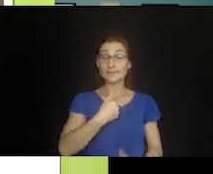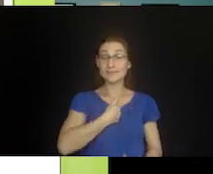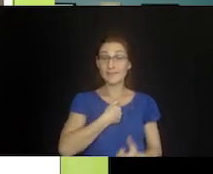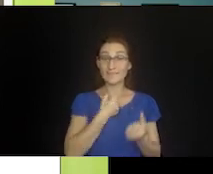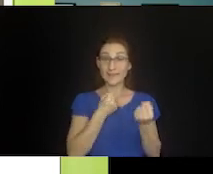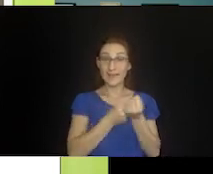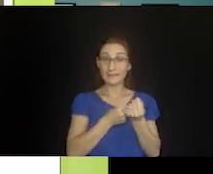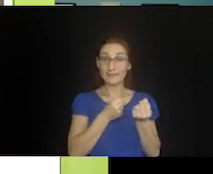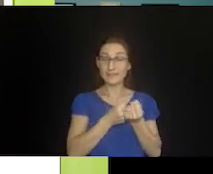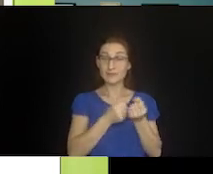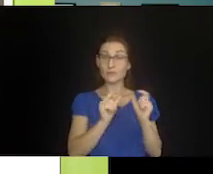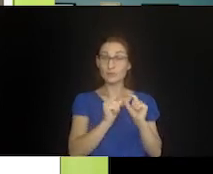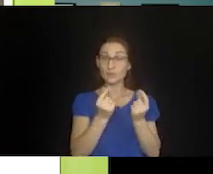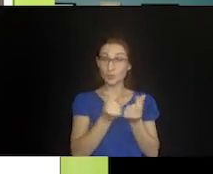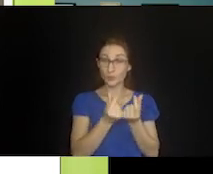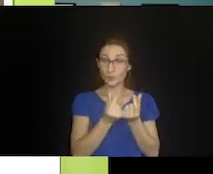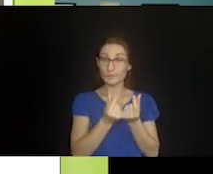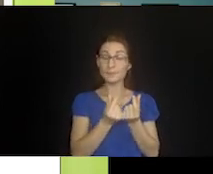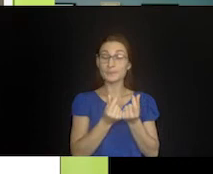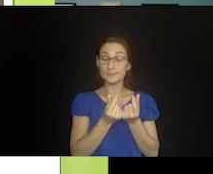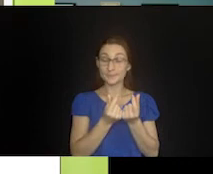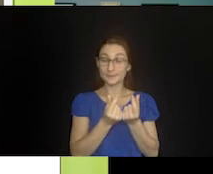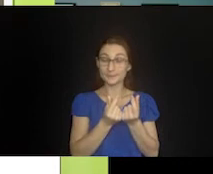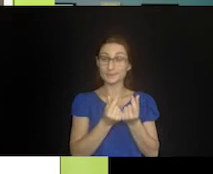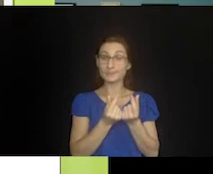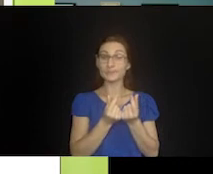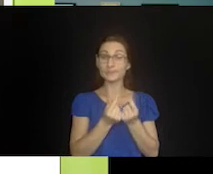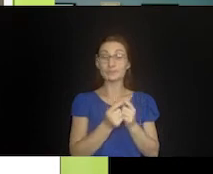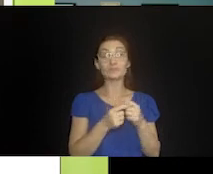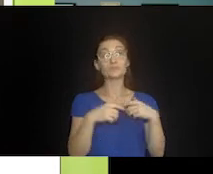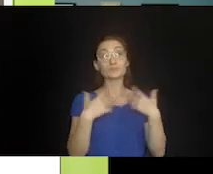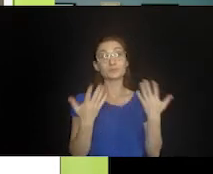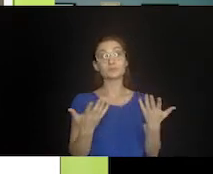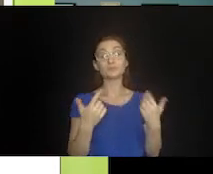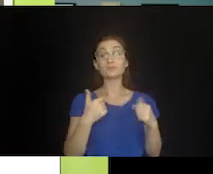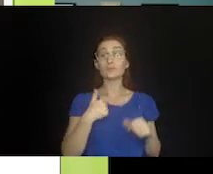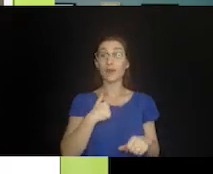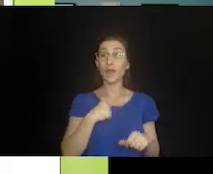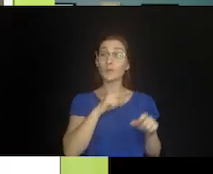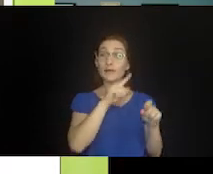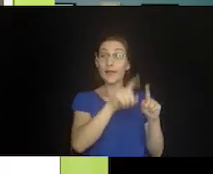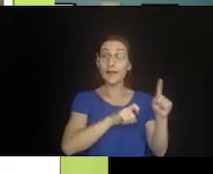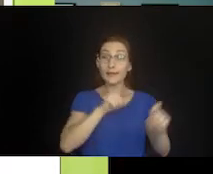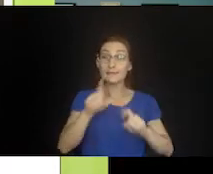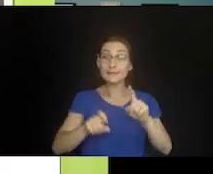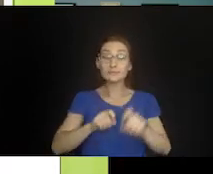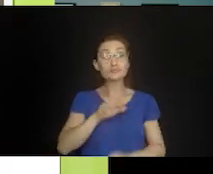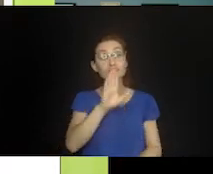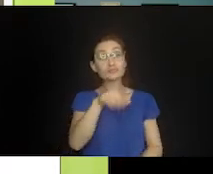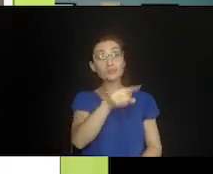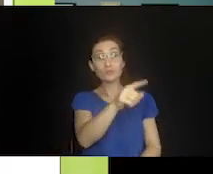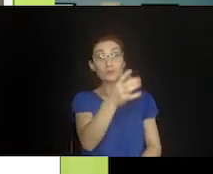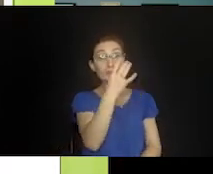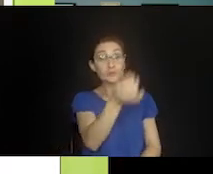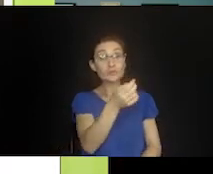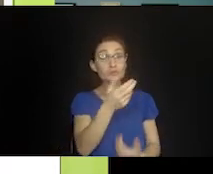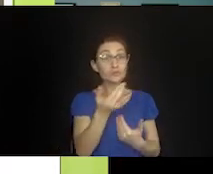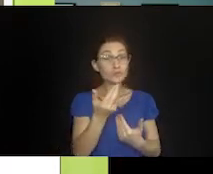they would like to join our self-advocacy group. And so I